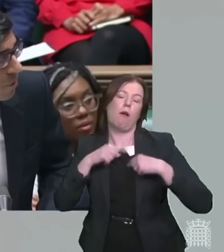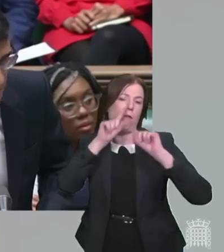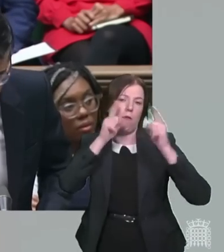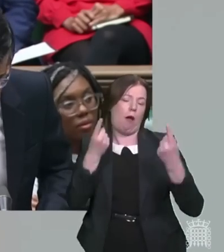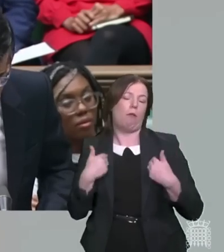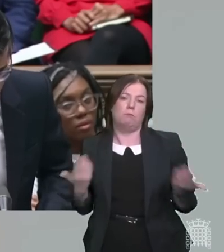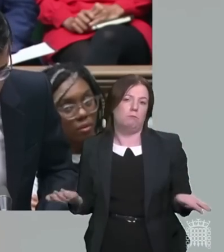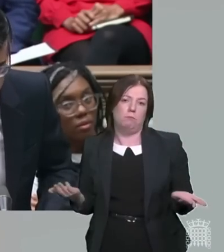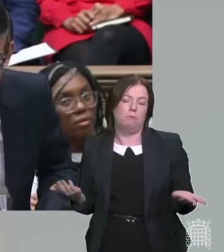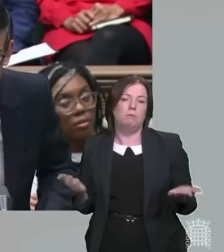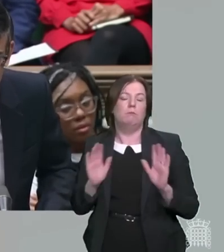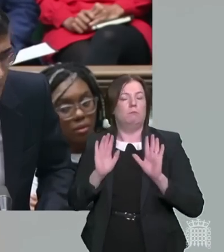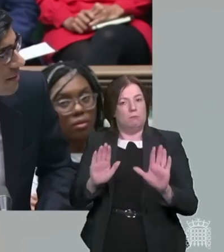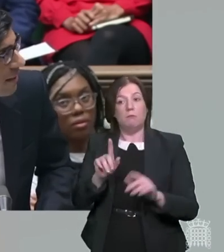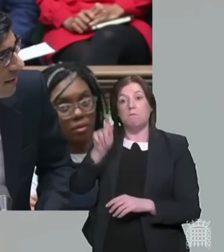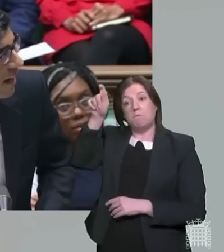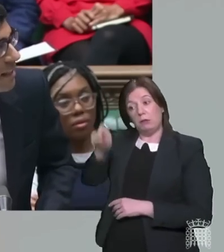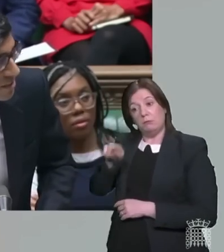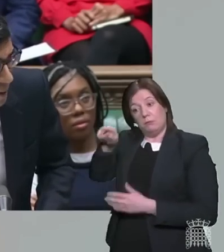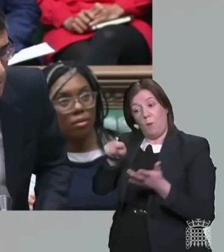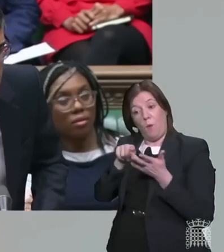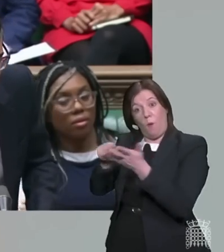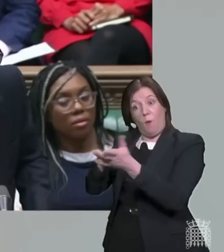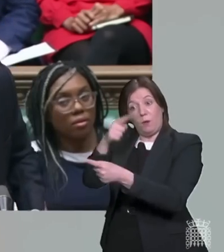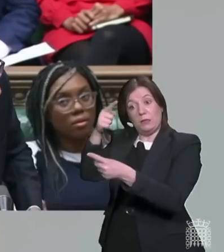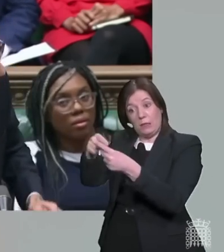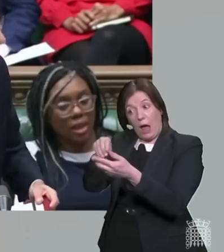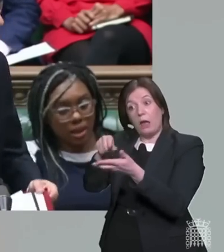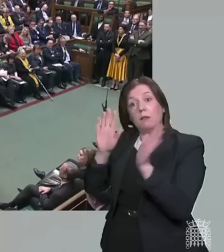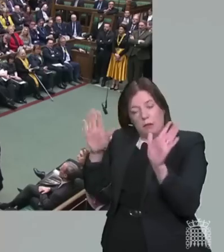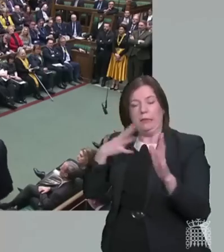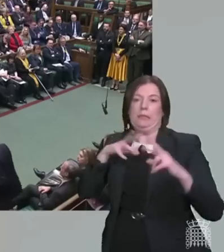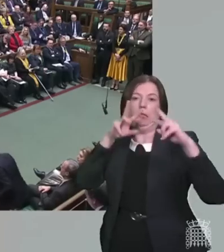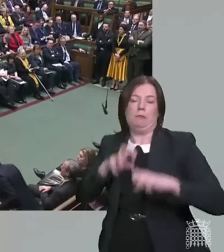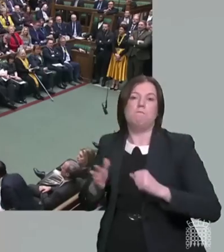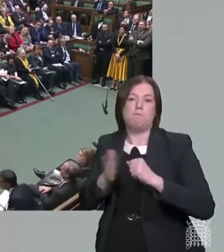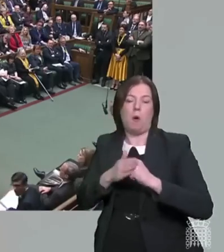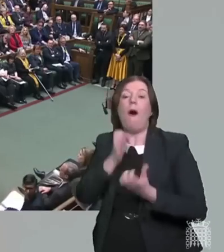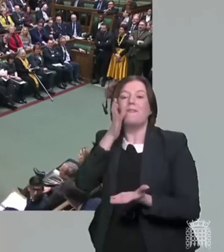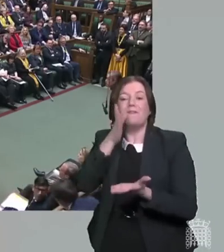right that we fully investigate this matter and establish all the facts.